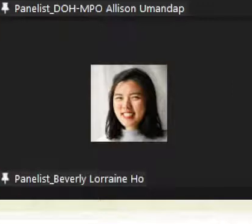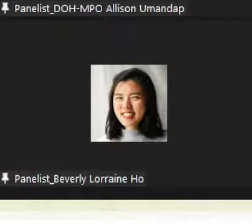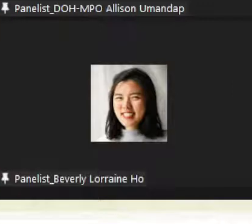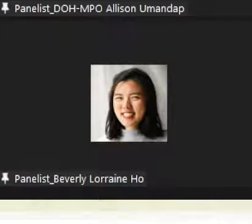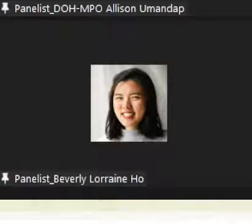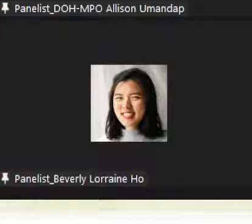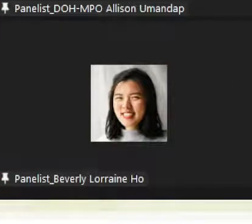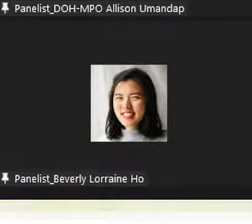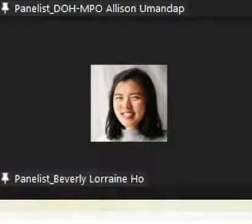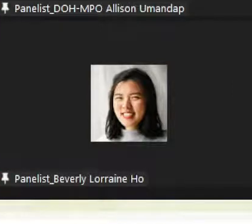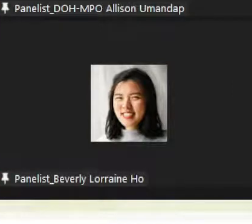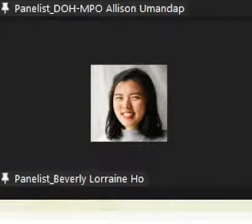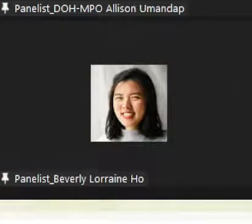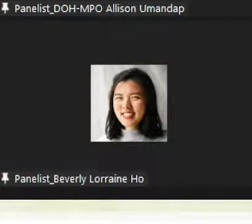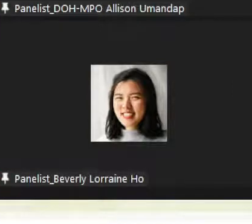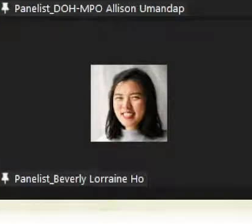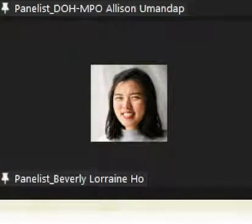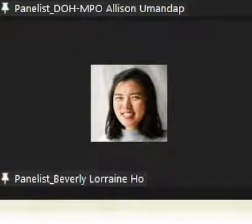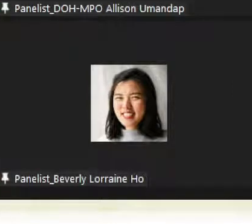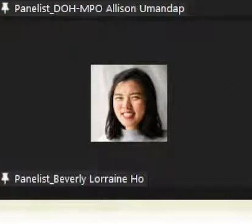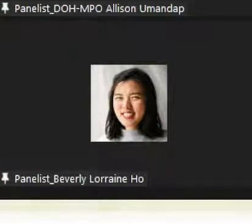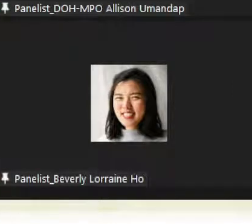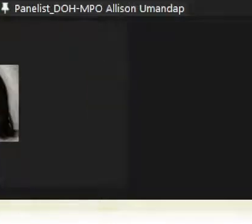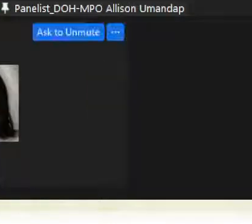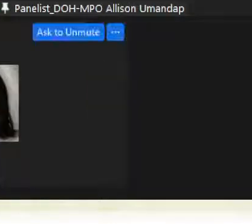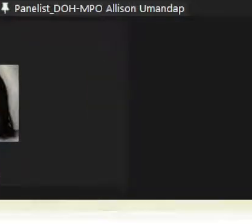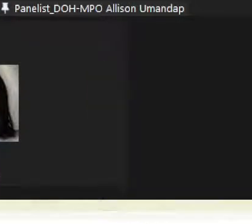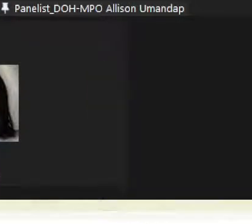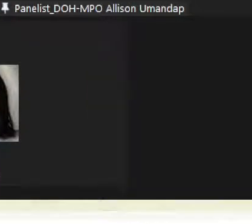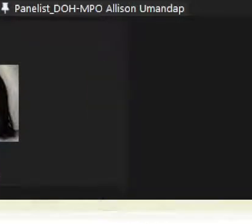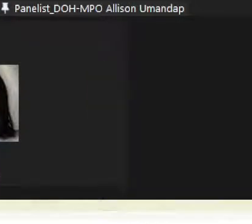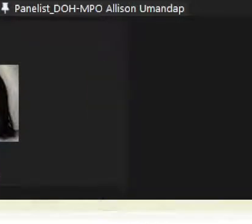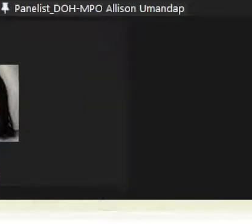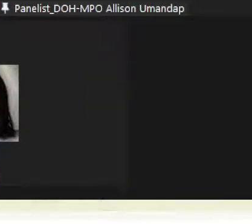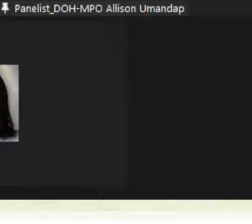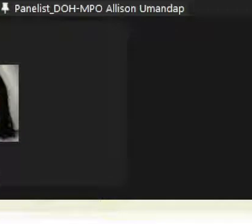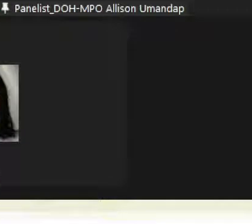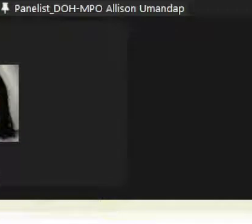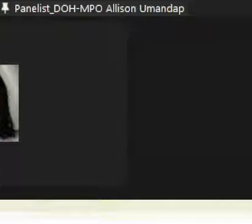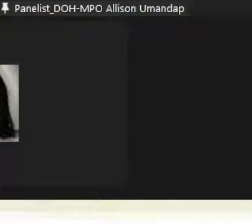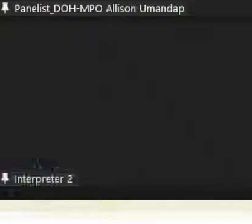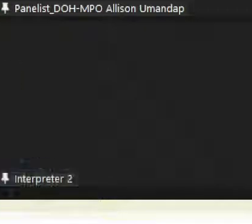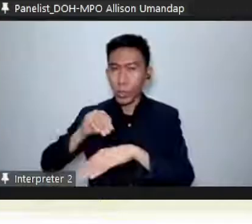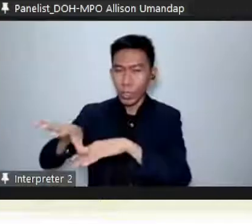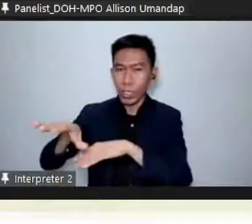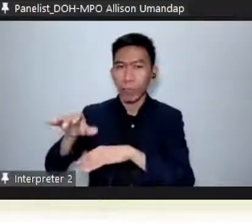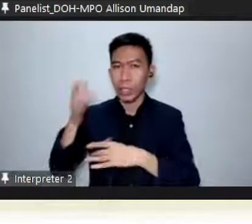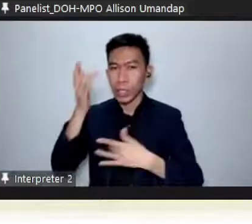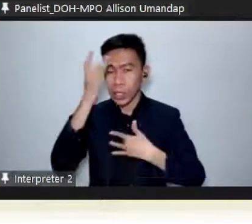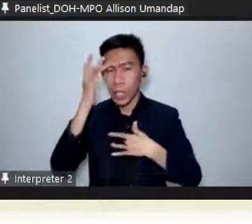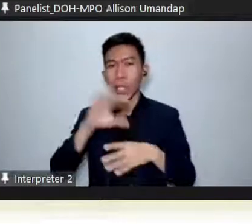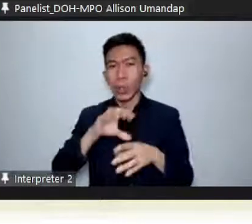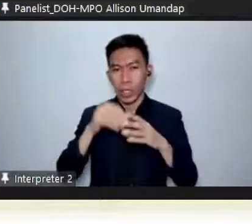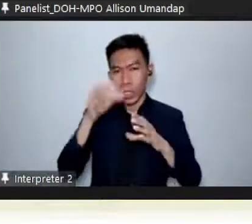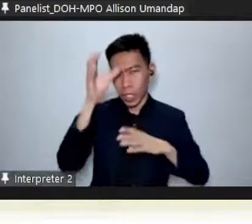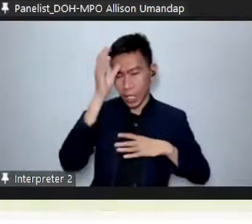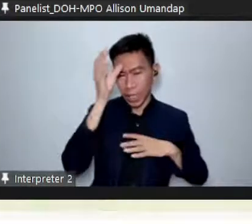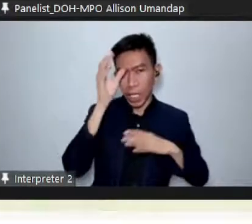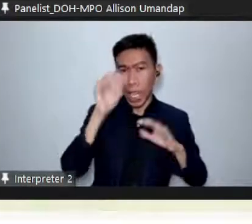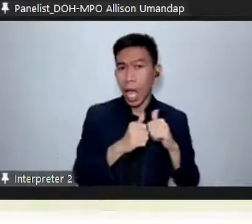non-communicable diseases. That includes attributed deaths from cancer through prevention treatment